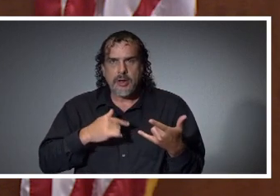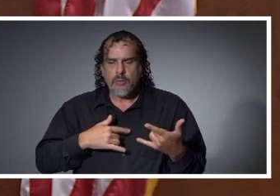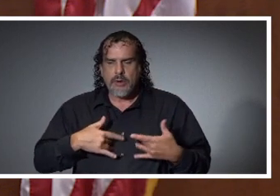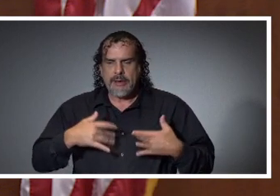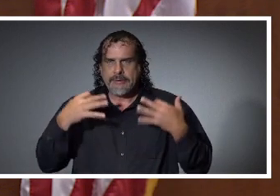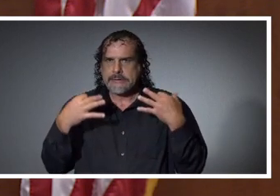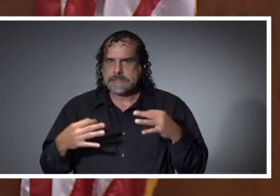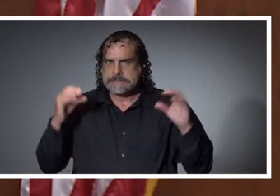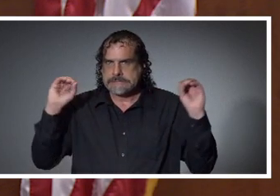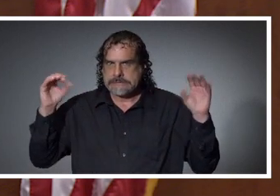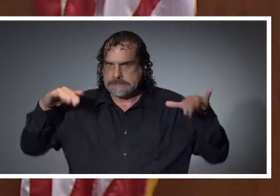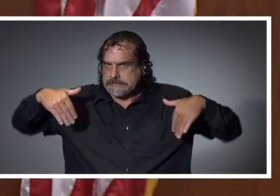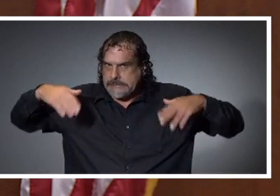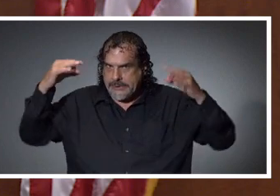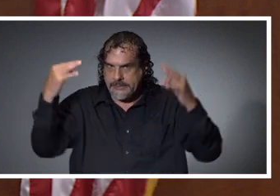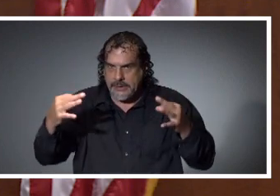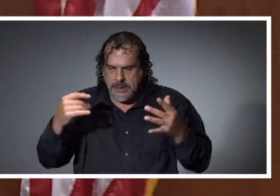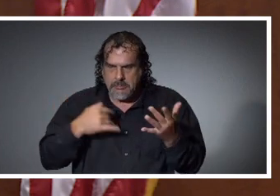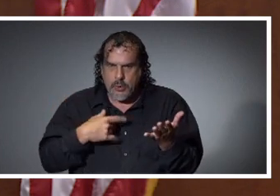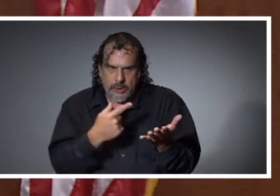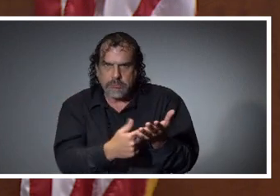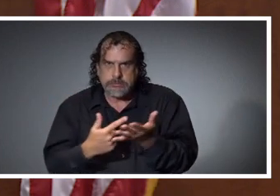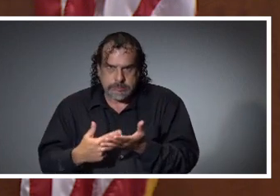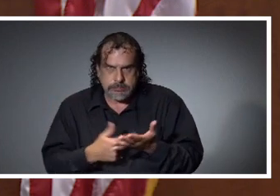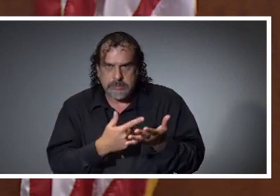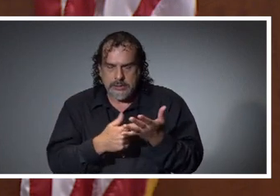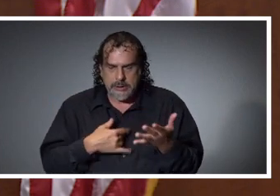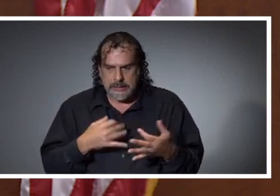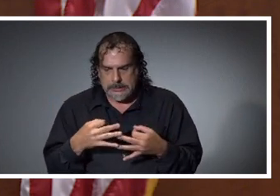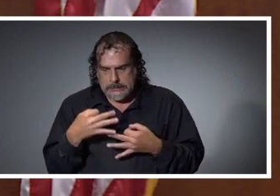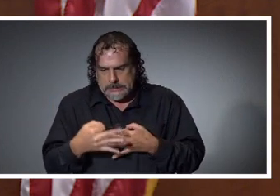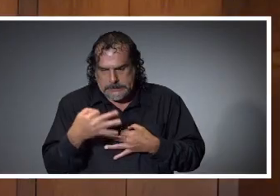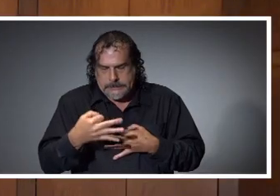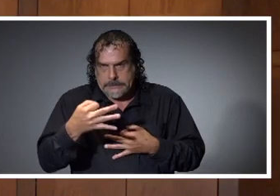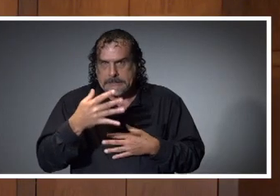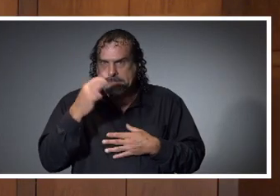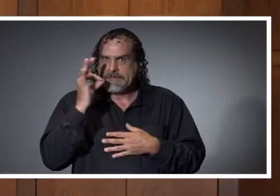anything today, but we certainly would expect to do so in the very near future.